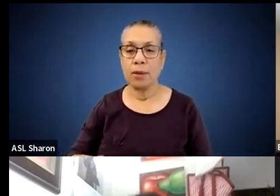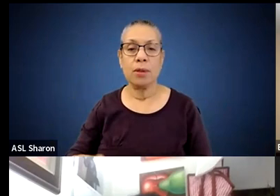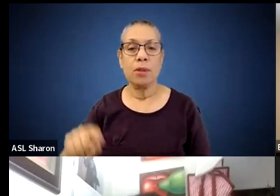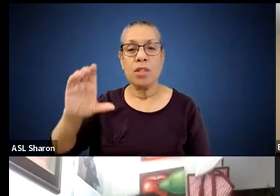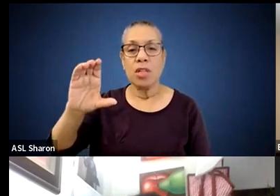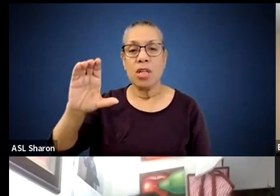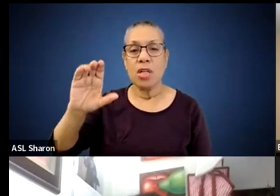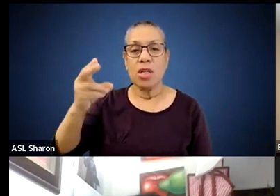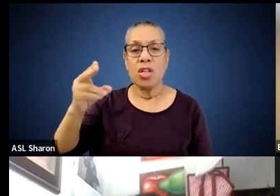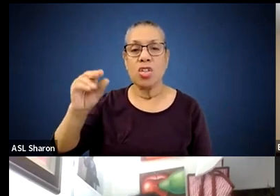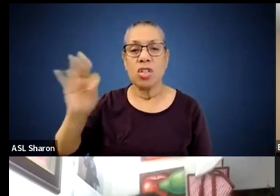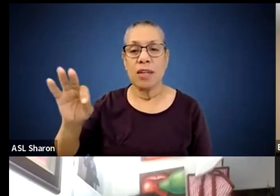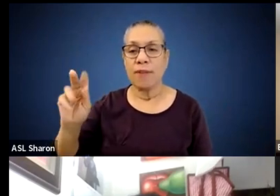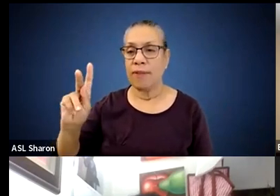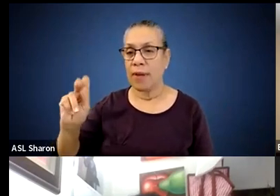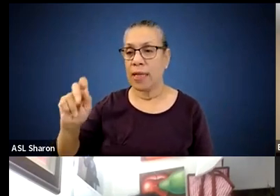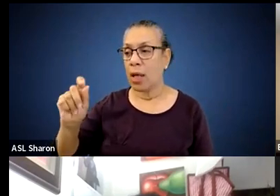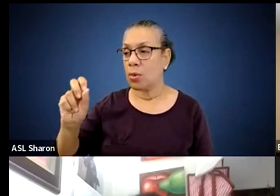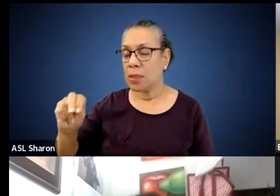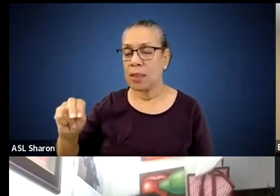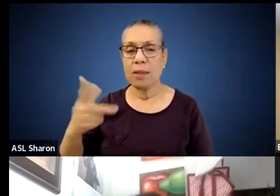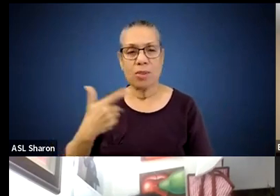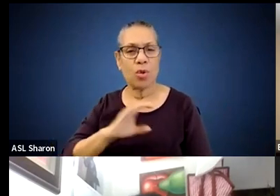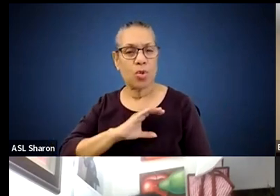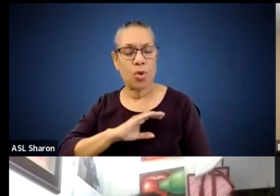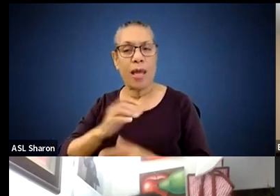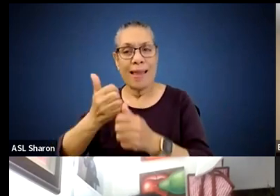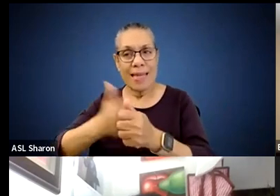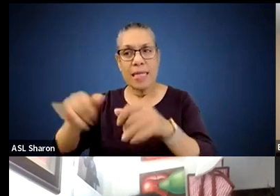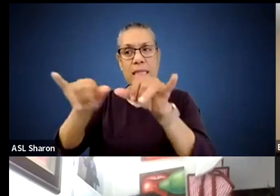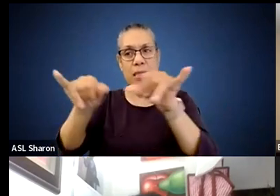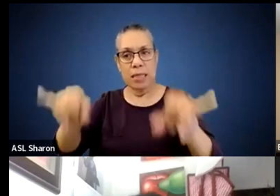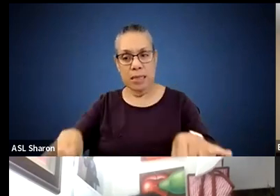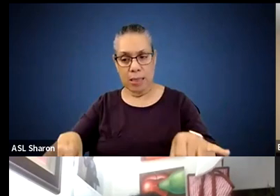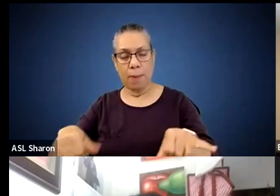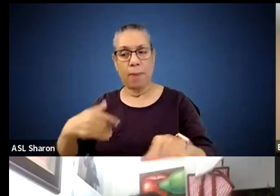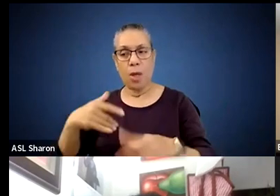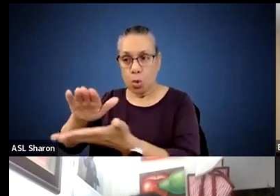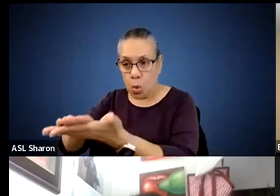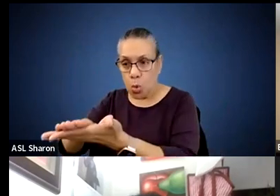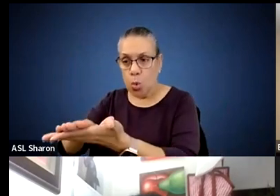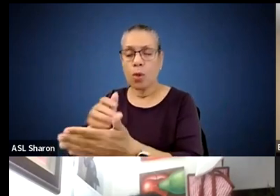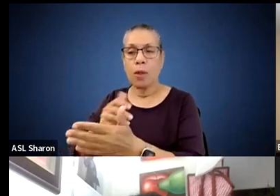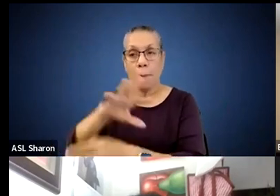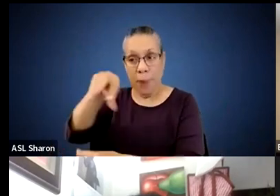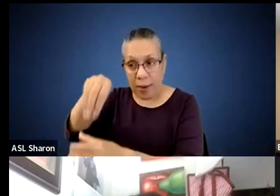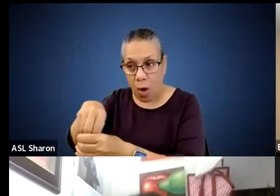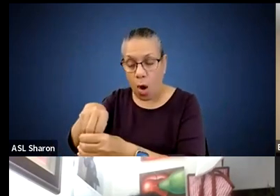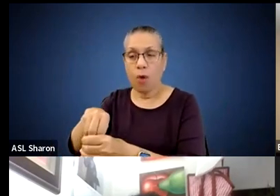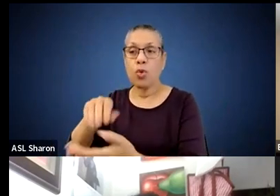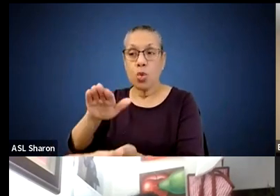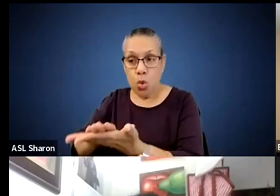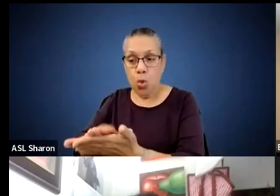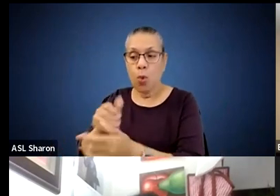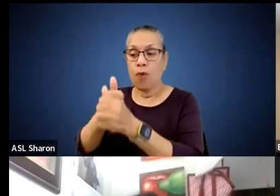is uh is building out is is really A system that every school participates in follows um but that relies